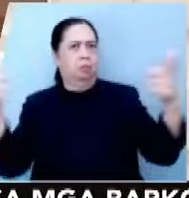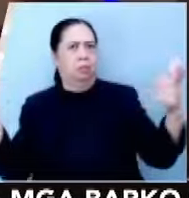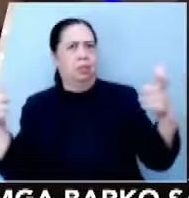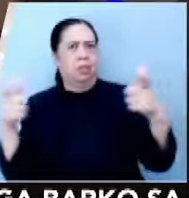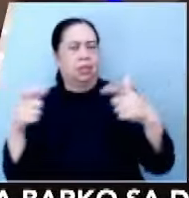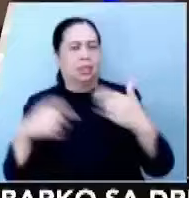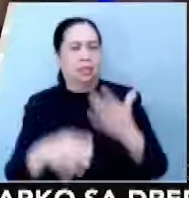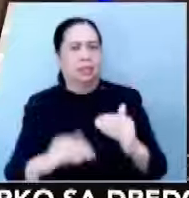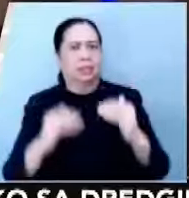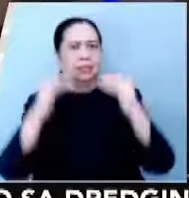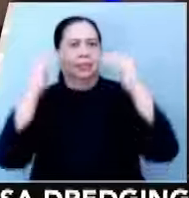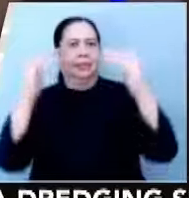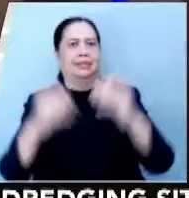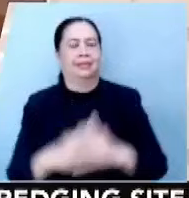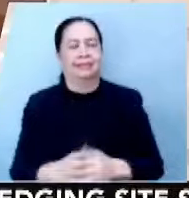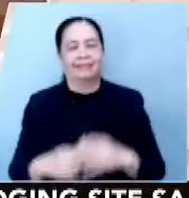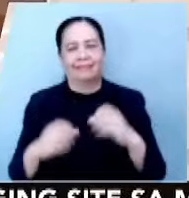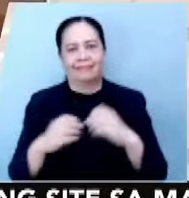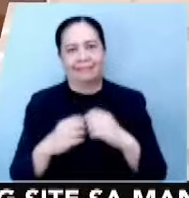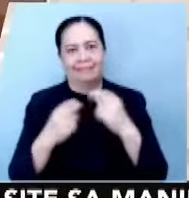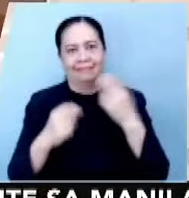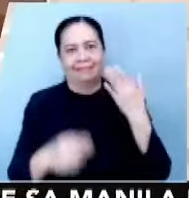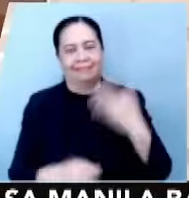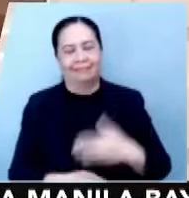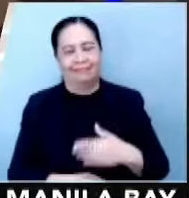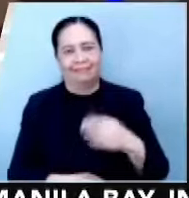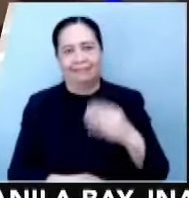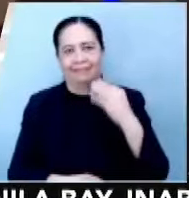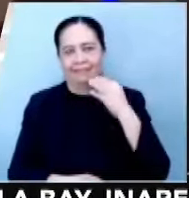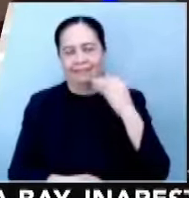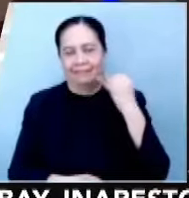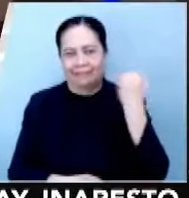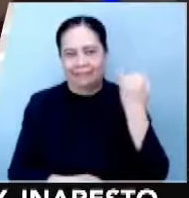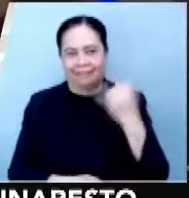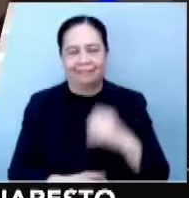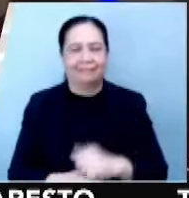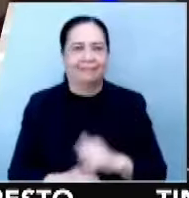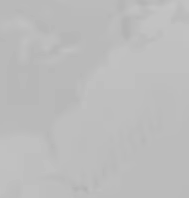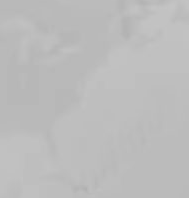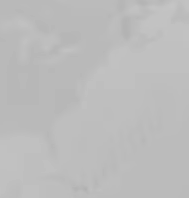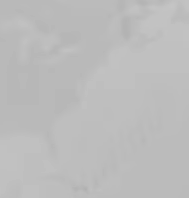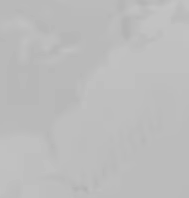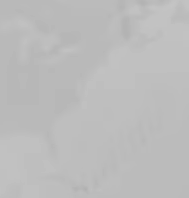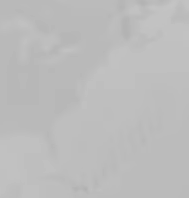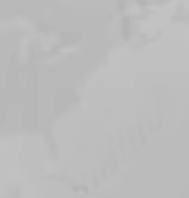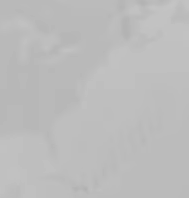version nito? Para sa GMA Integrated News, ako si Martin Navier. Changing the game!